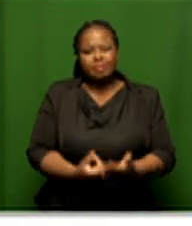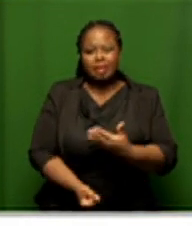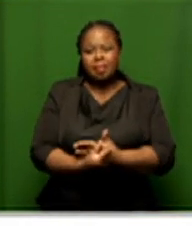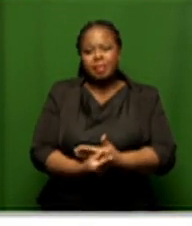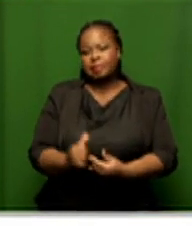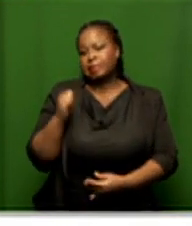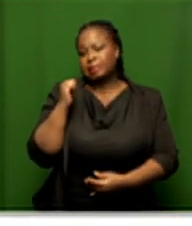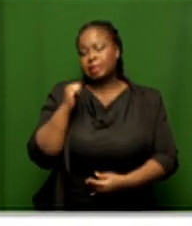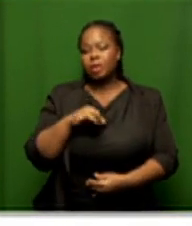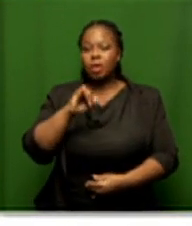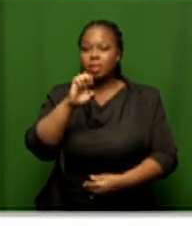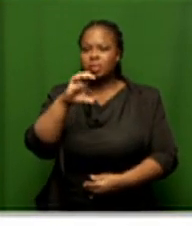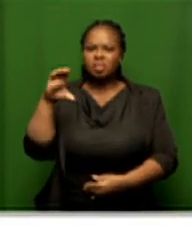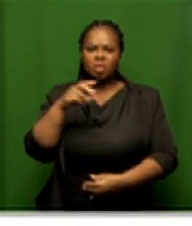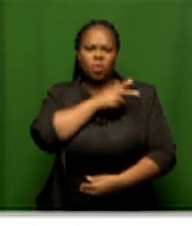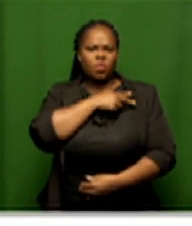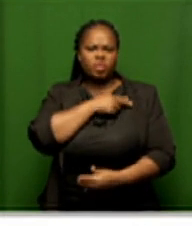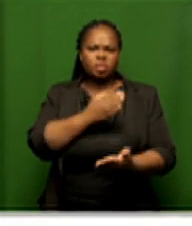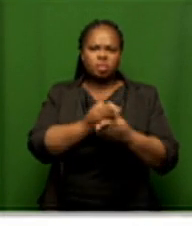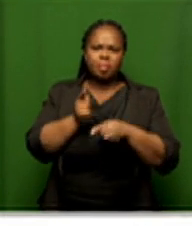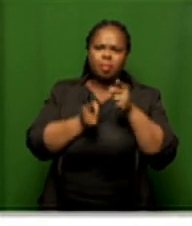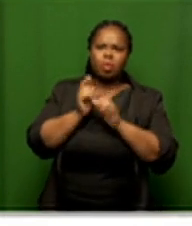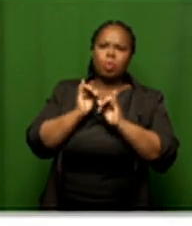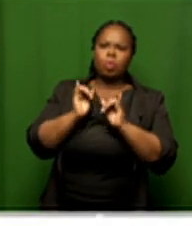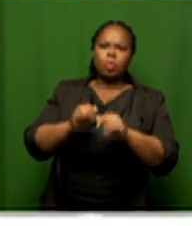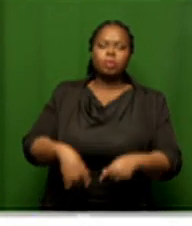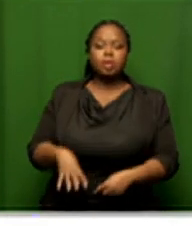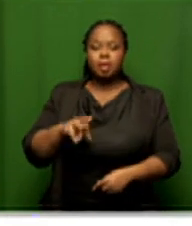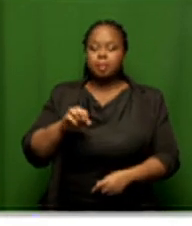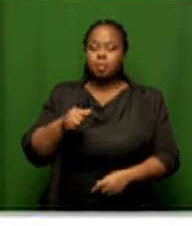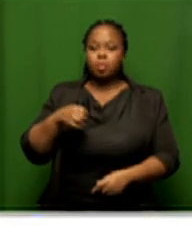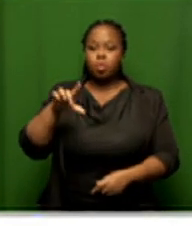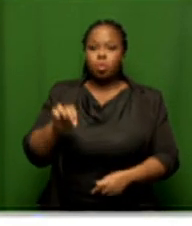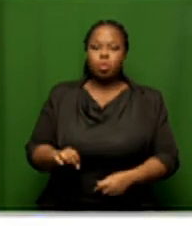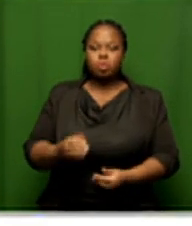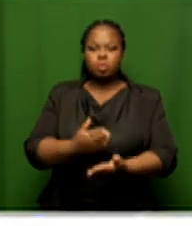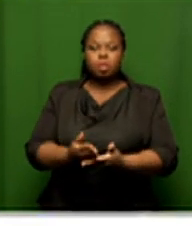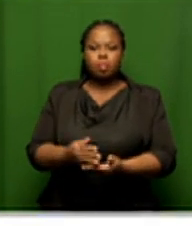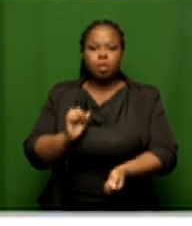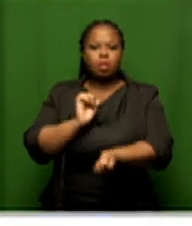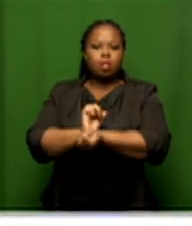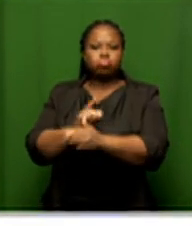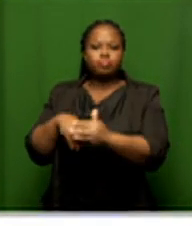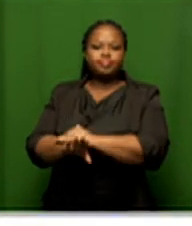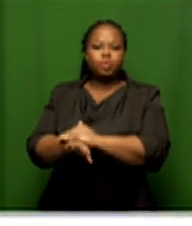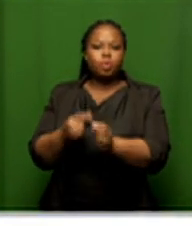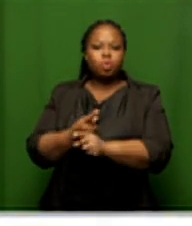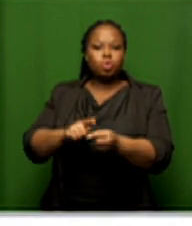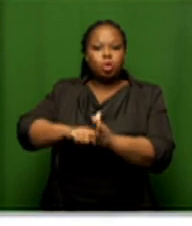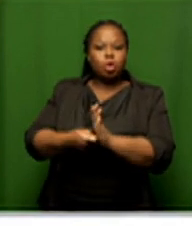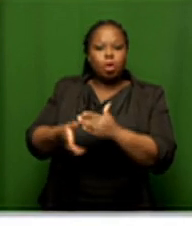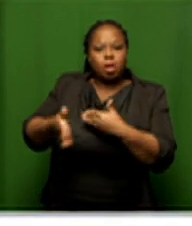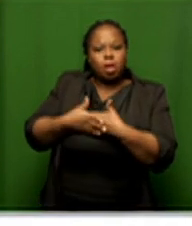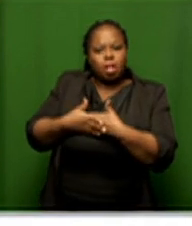where IEC officials were threatened in parts, and in one area of Mapumulo where they were locked inside the voting one of